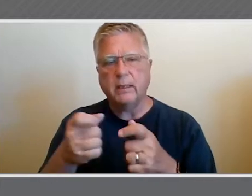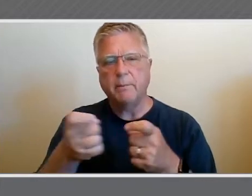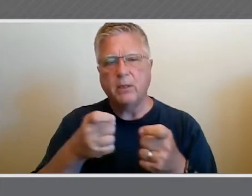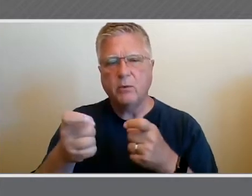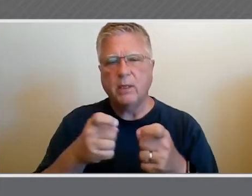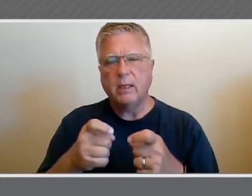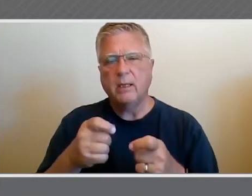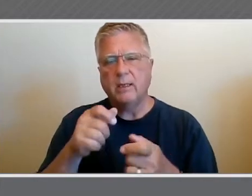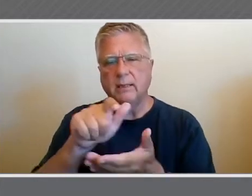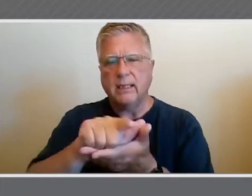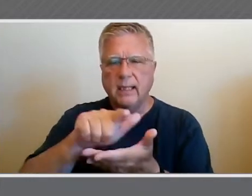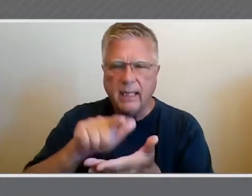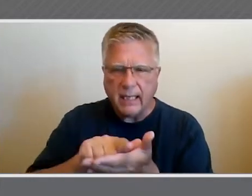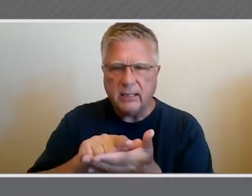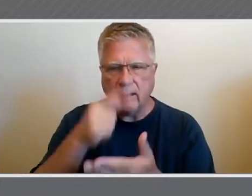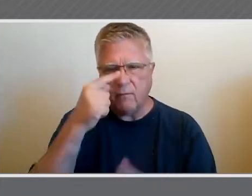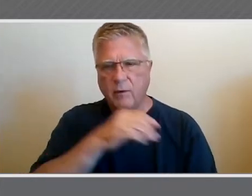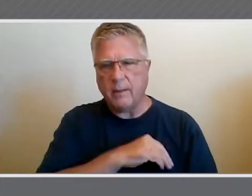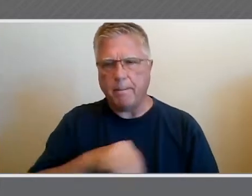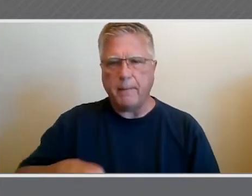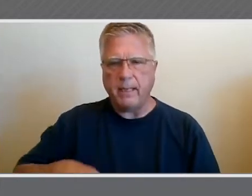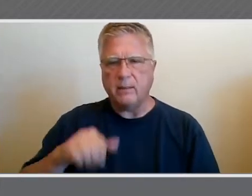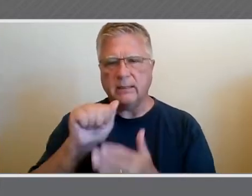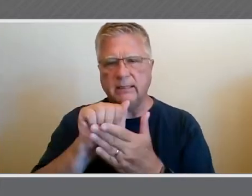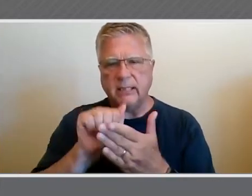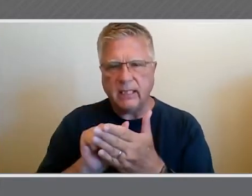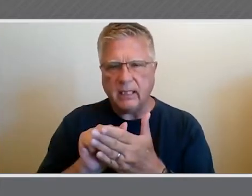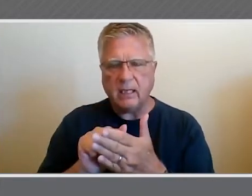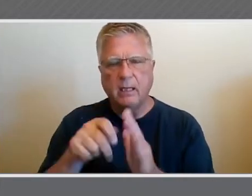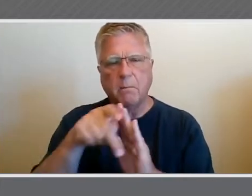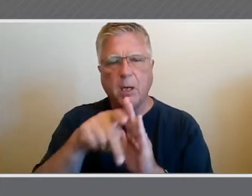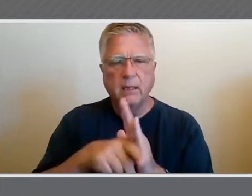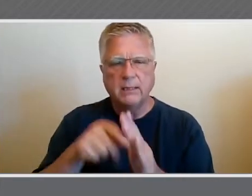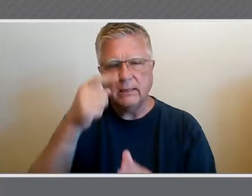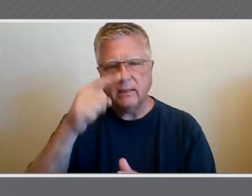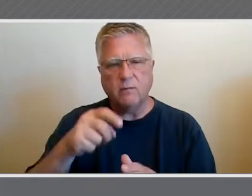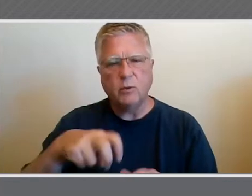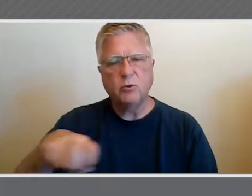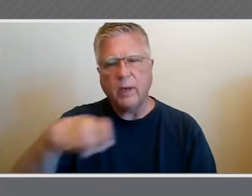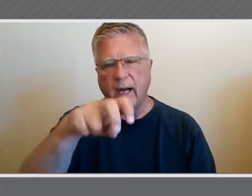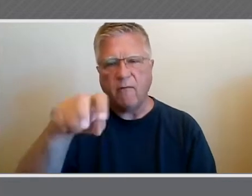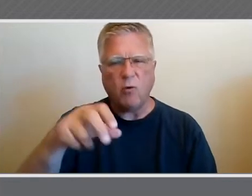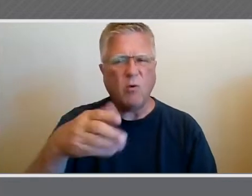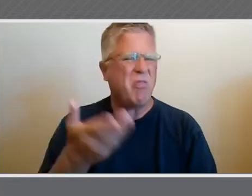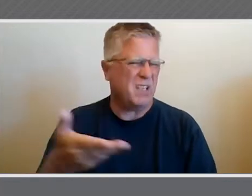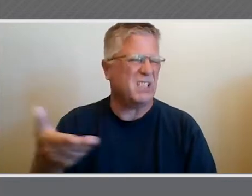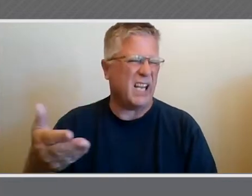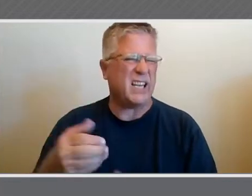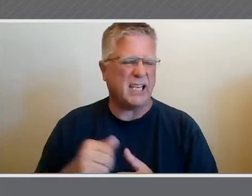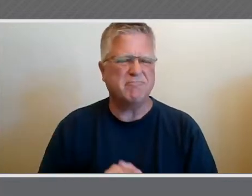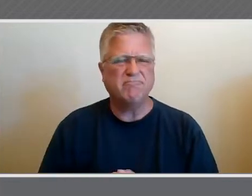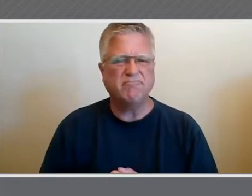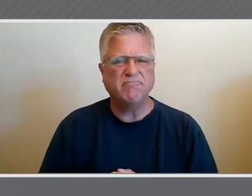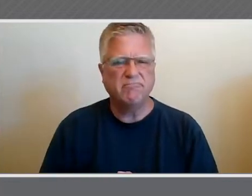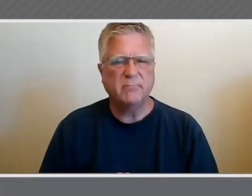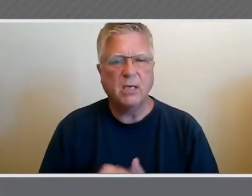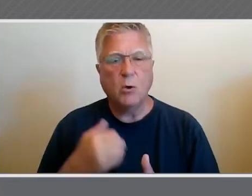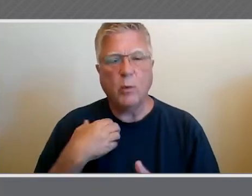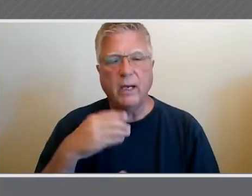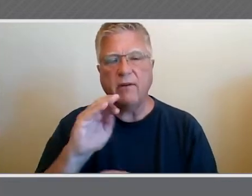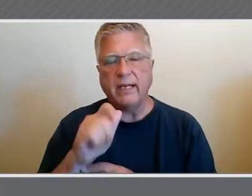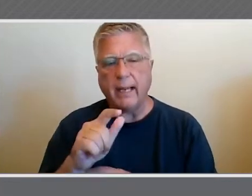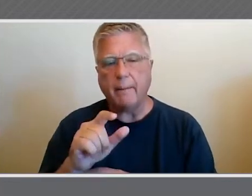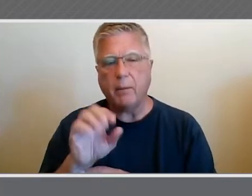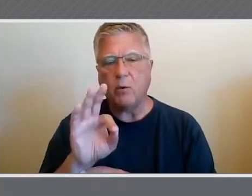mayor's agenda, policies for travel, things of that nature. There's a capital, fleet, and asset